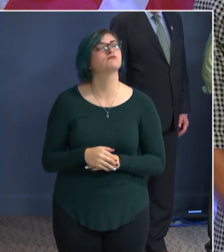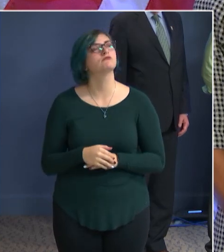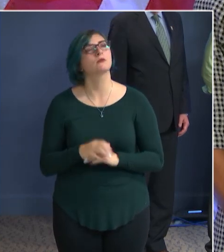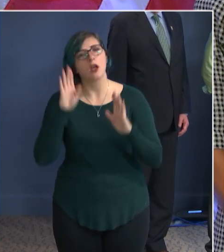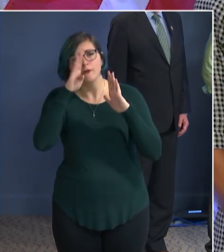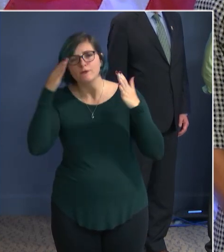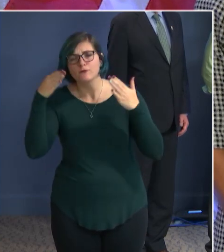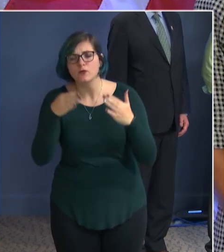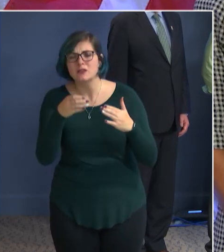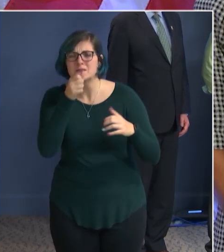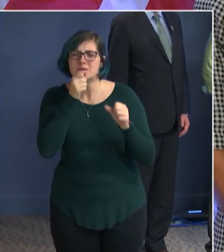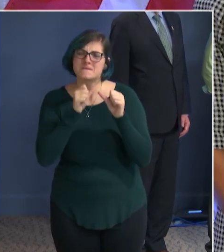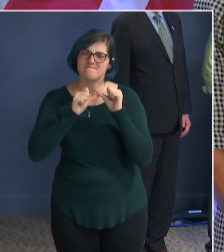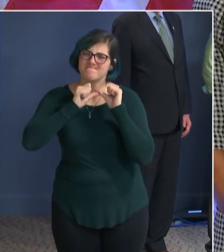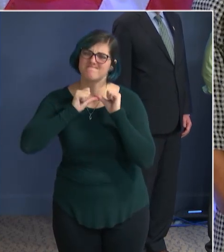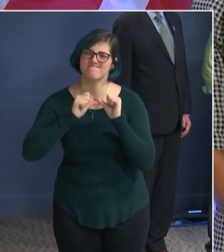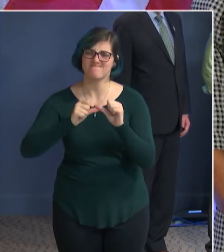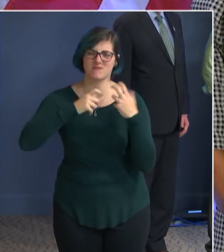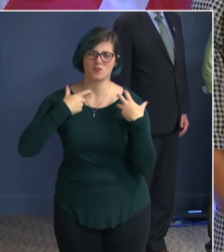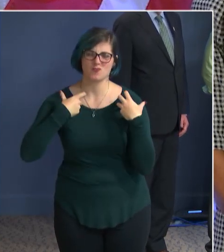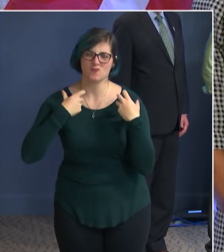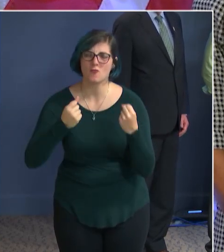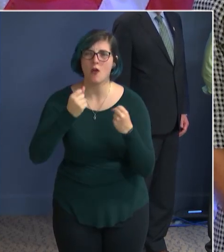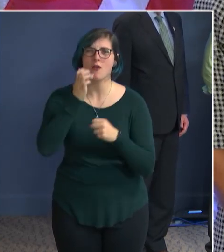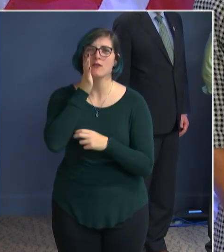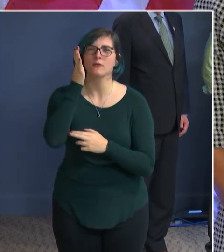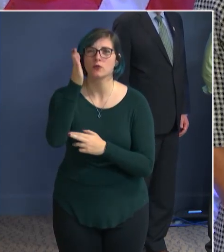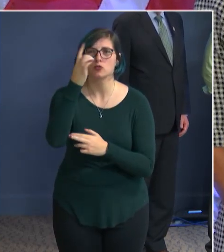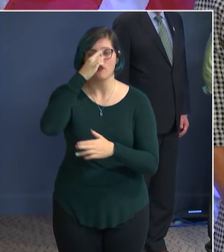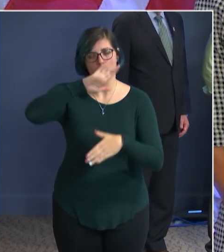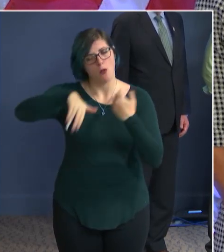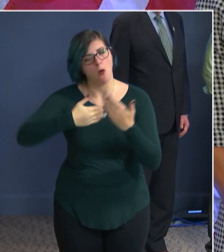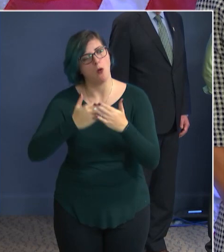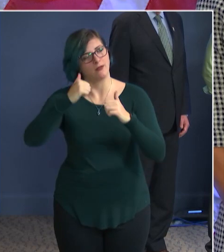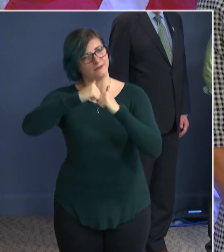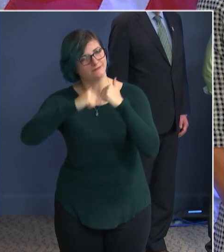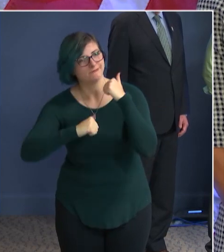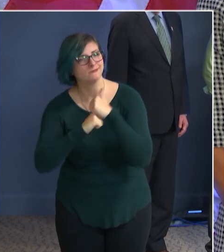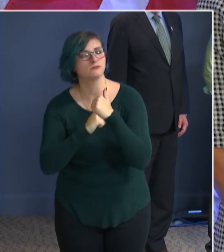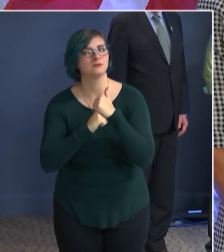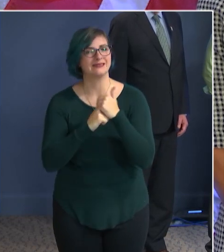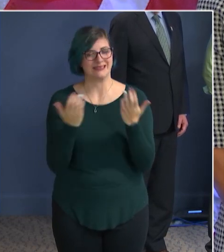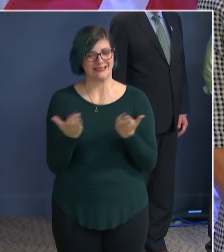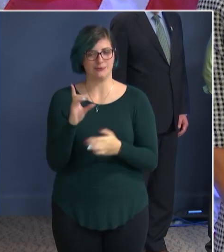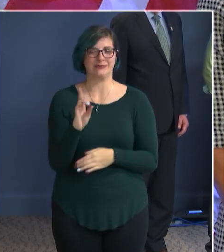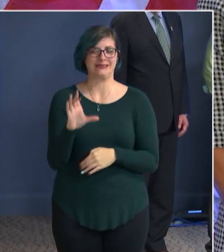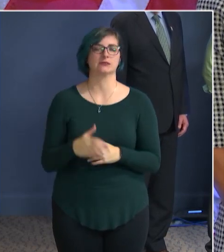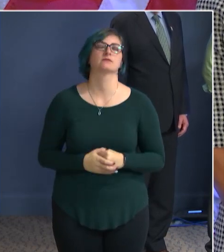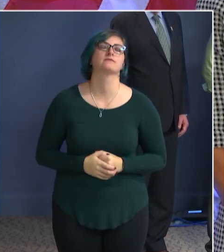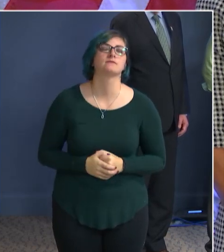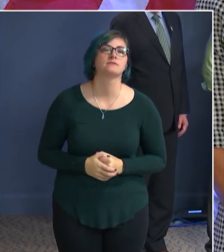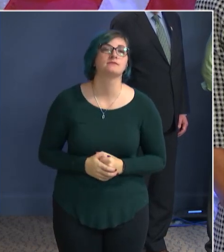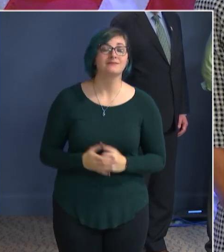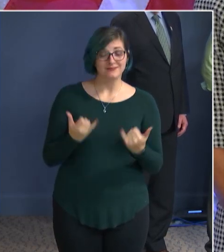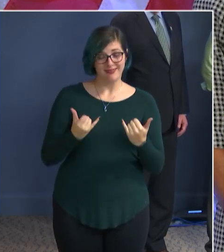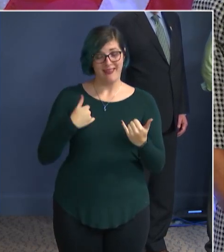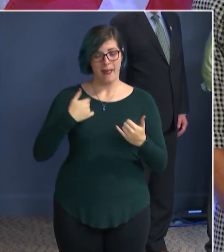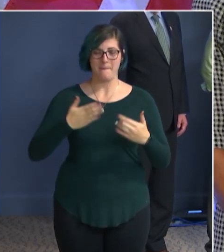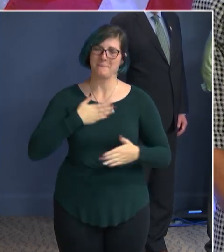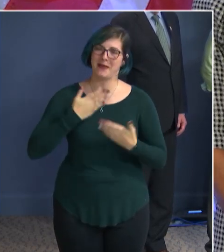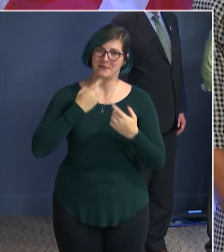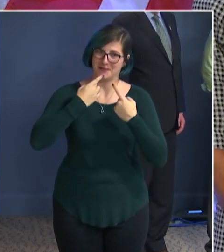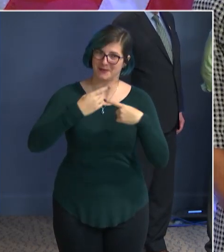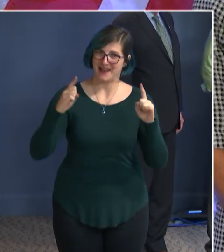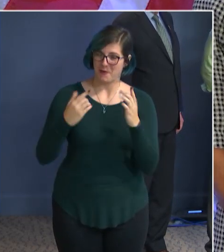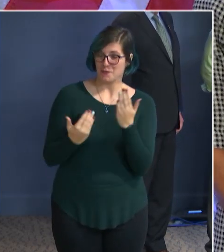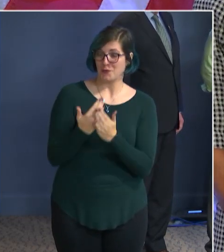a resilient future in all of our infrastructure for Washington. Today, I'm happy to announce some